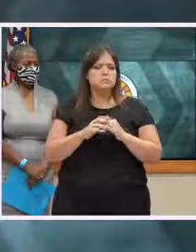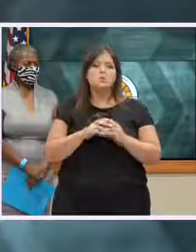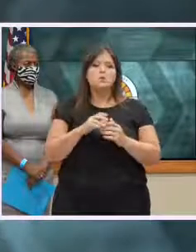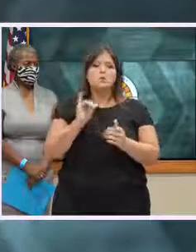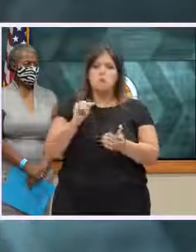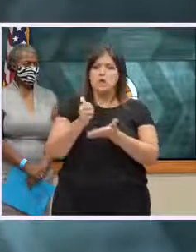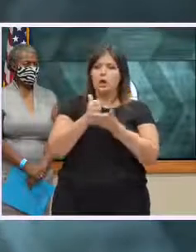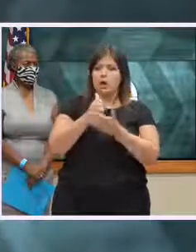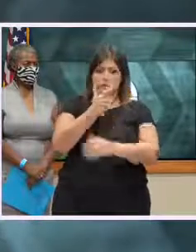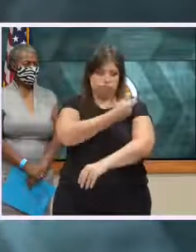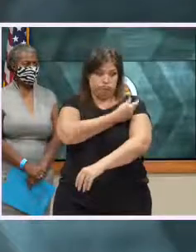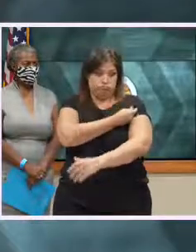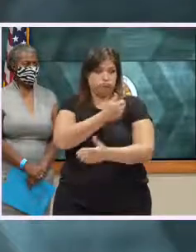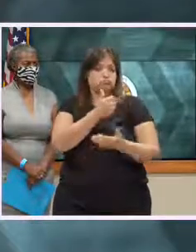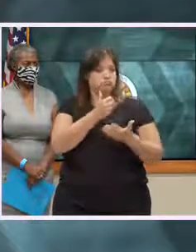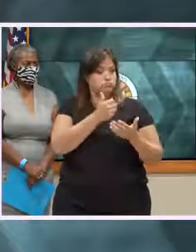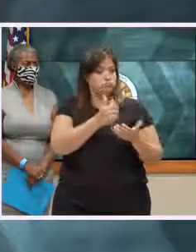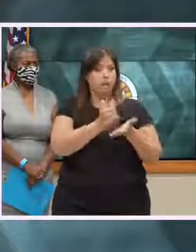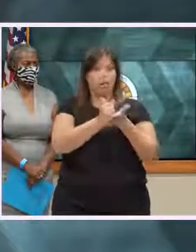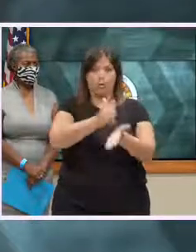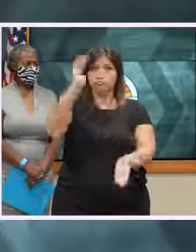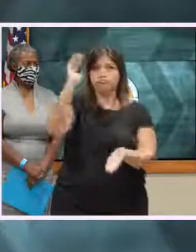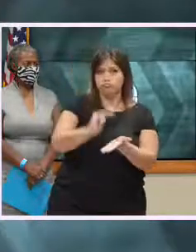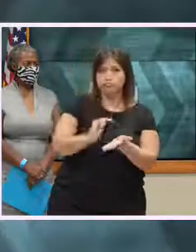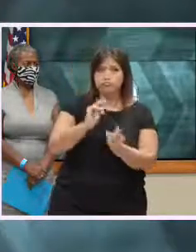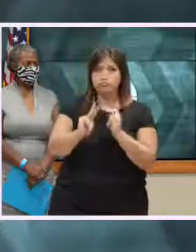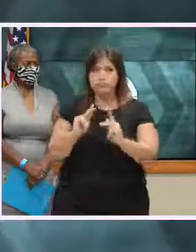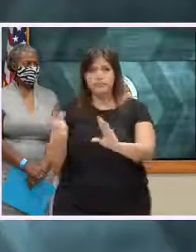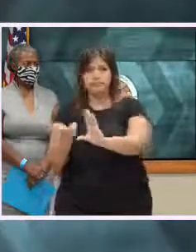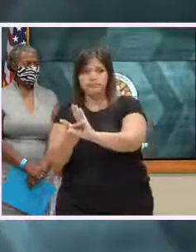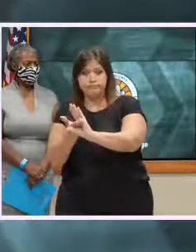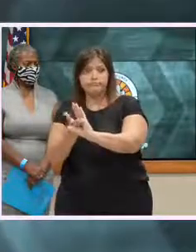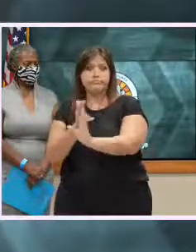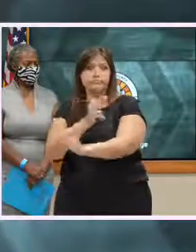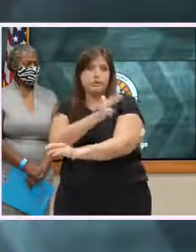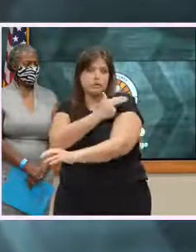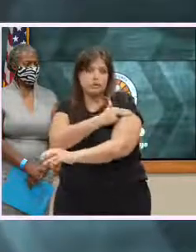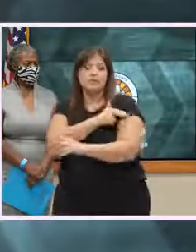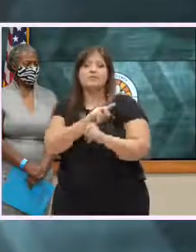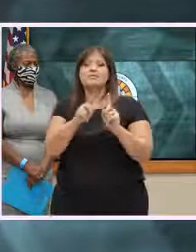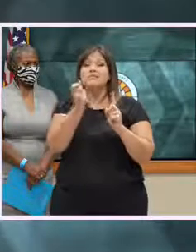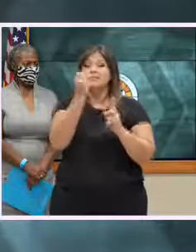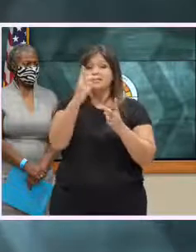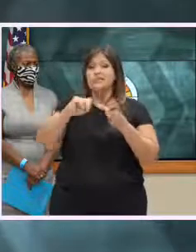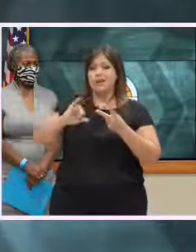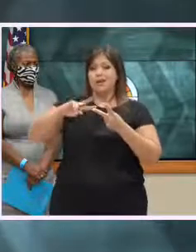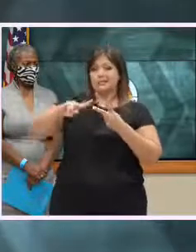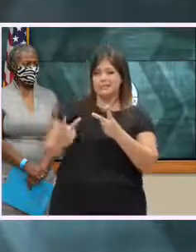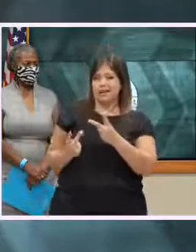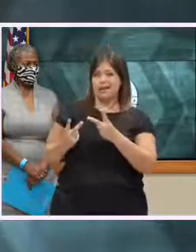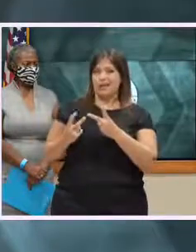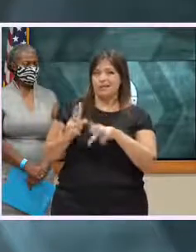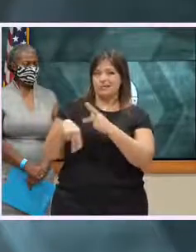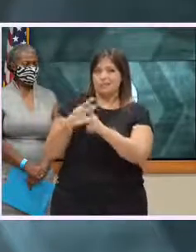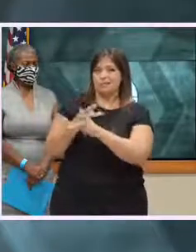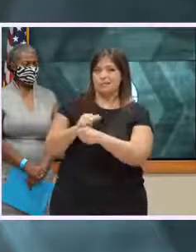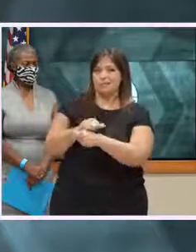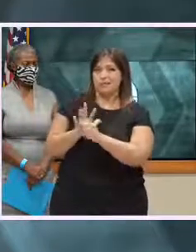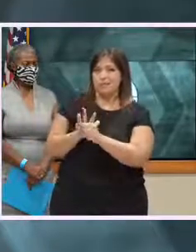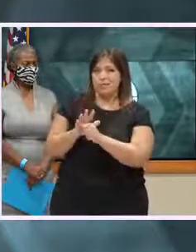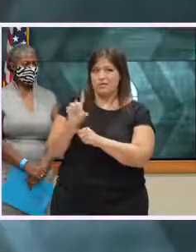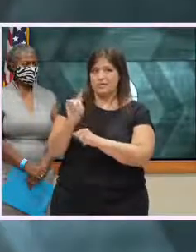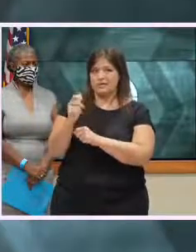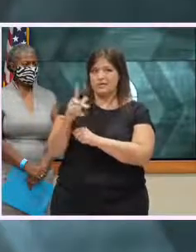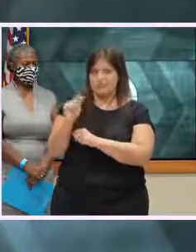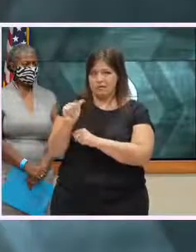low amongst them. But we also have a variant that is a lot more transmissible. And the unvaccinated